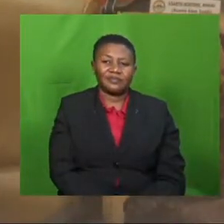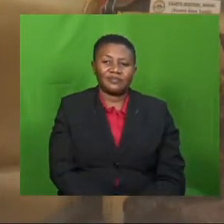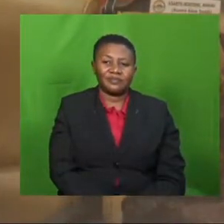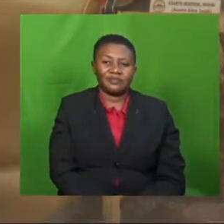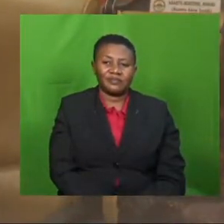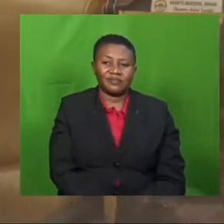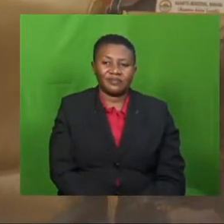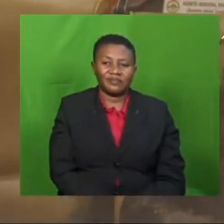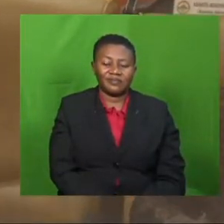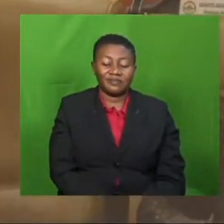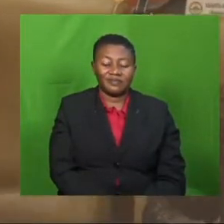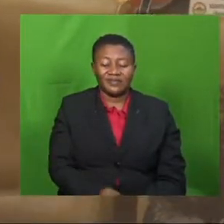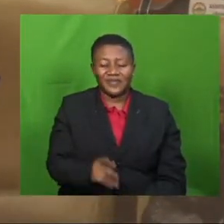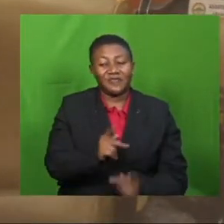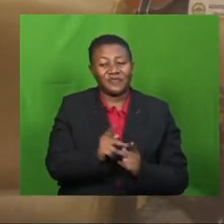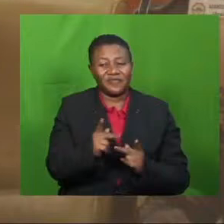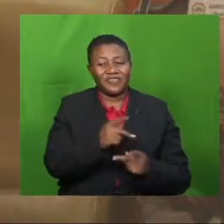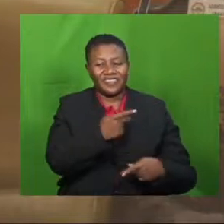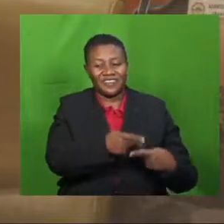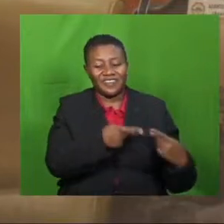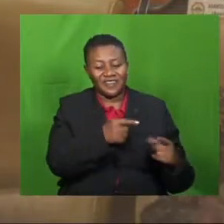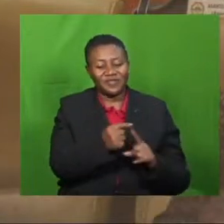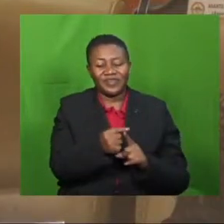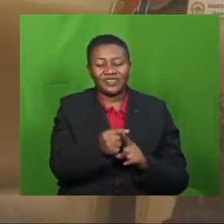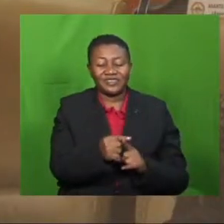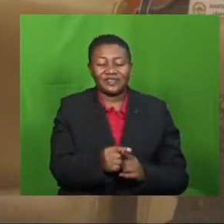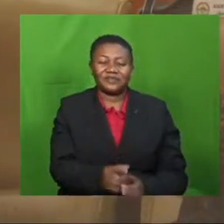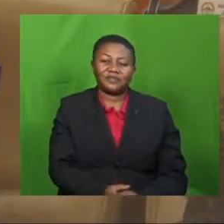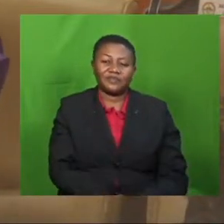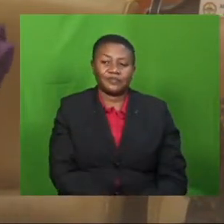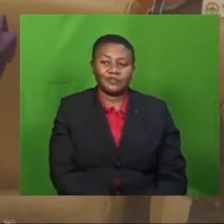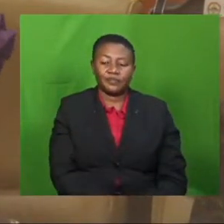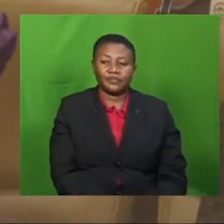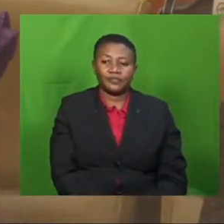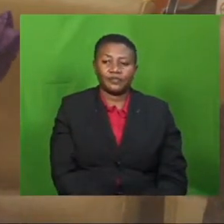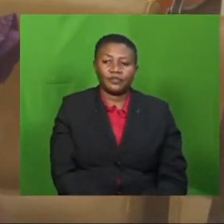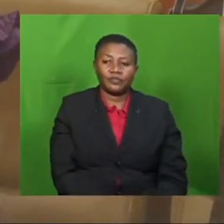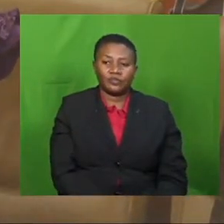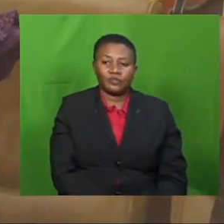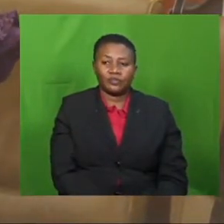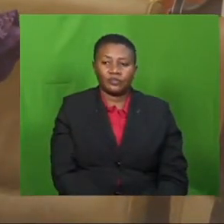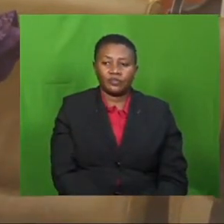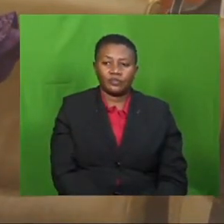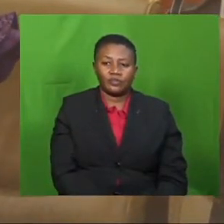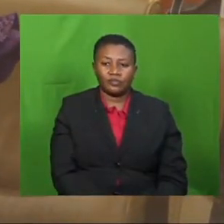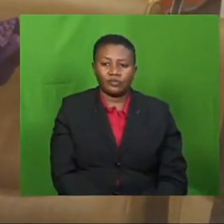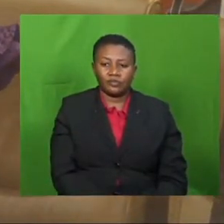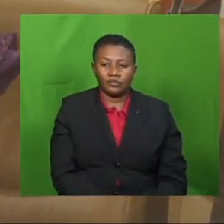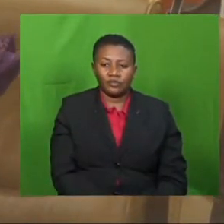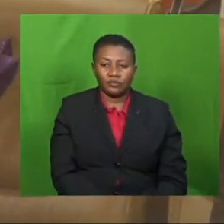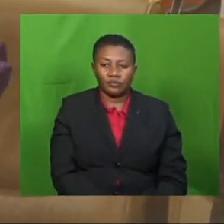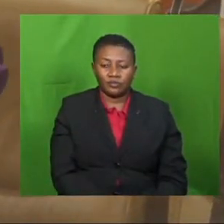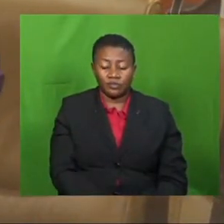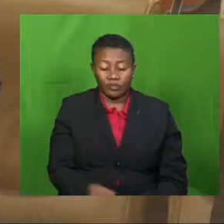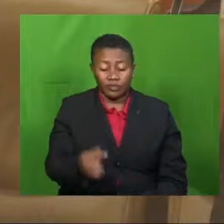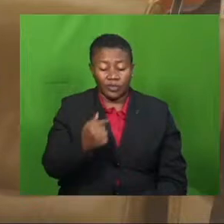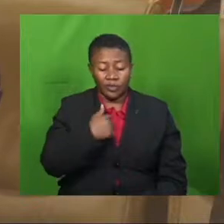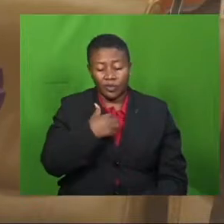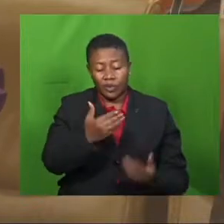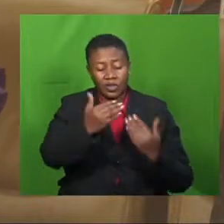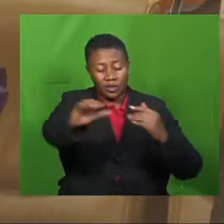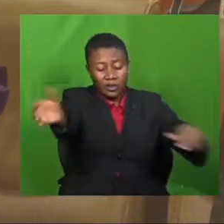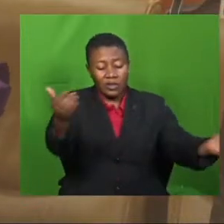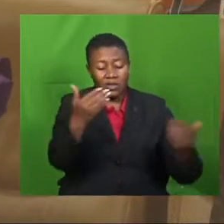That's very kind of you, Mr. Speaker. Mr. Speaker, I must thank the Majority Leader for making